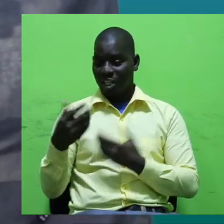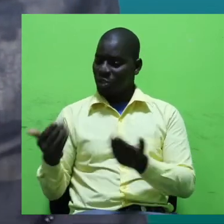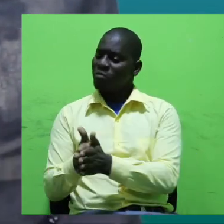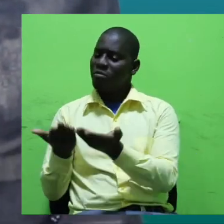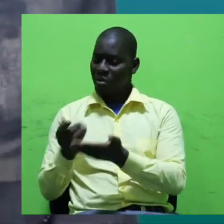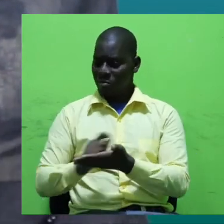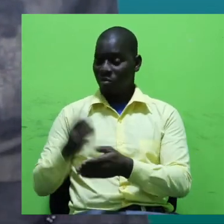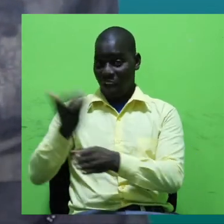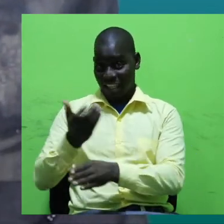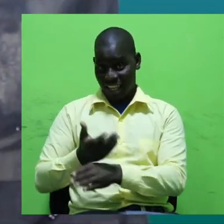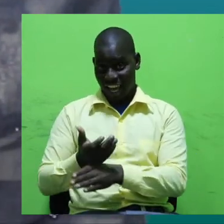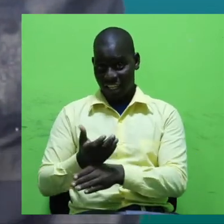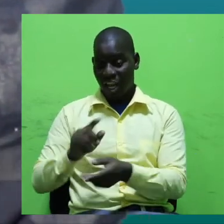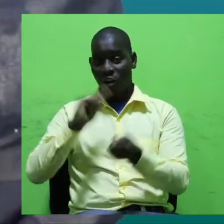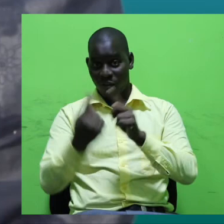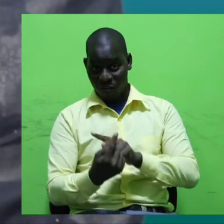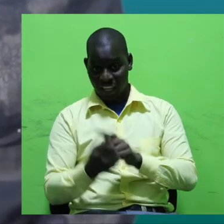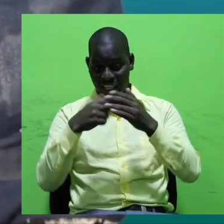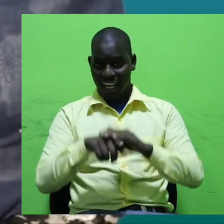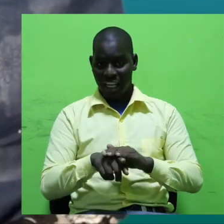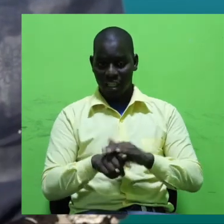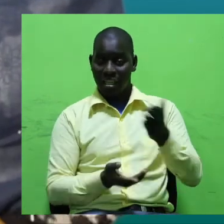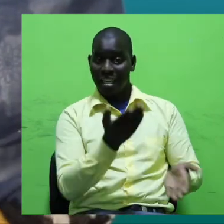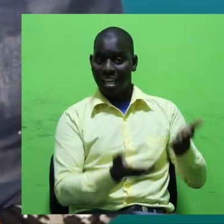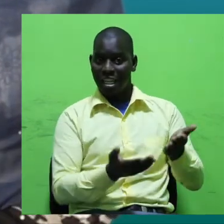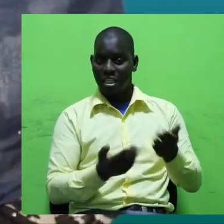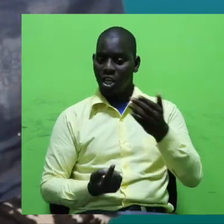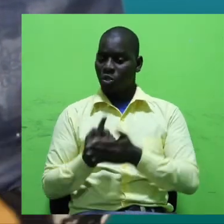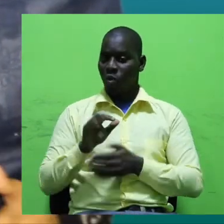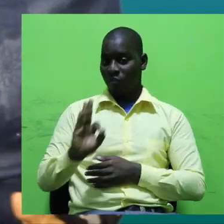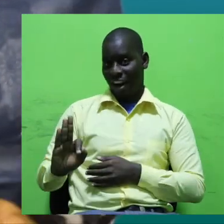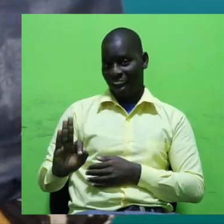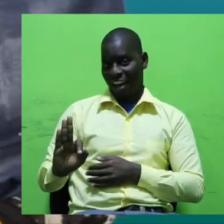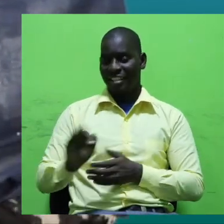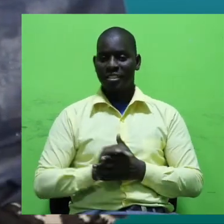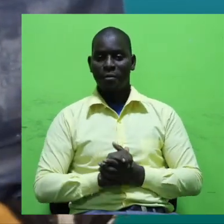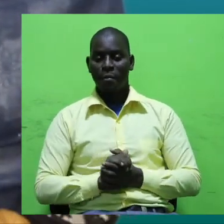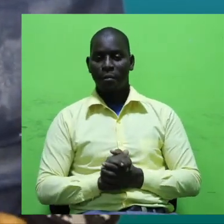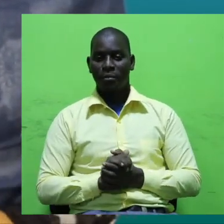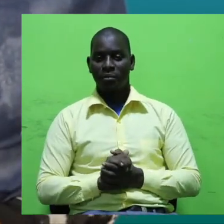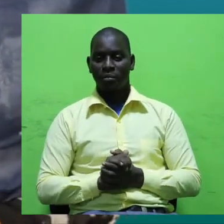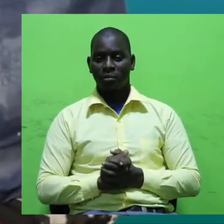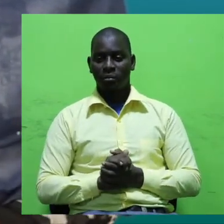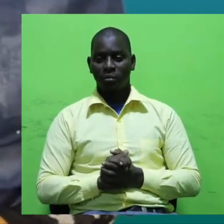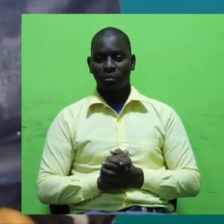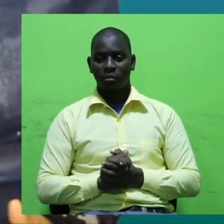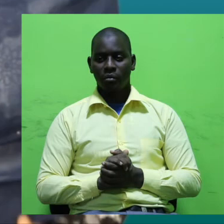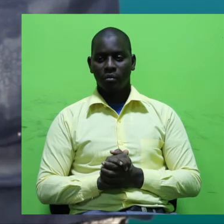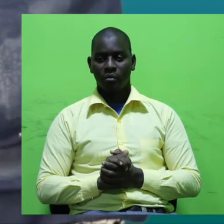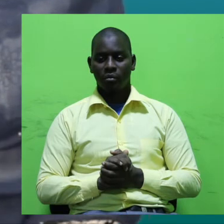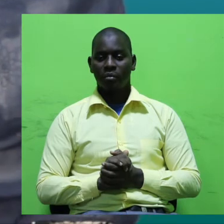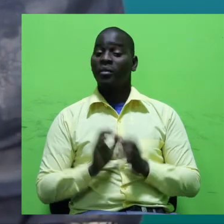of your formula. So the formula will change to C is equal to degrees Kelvin, K,